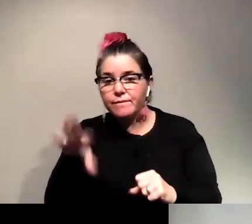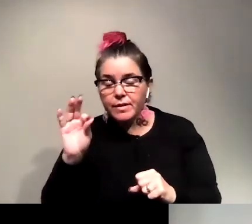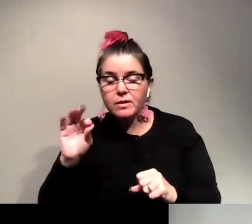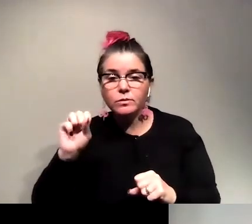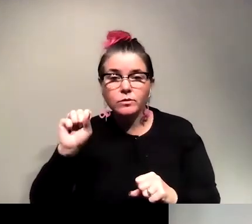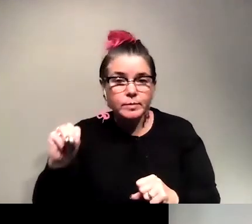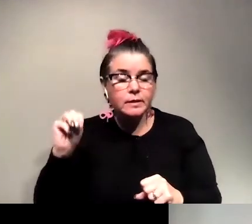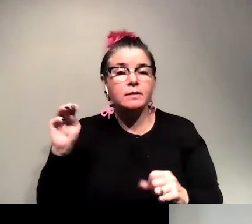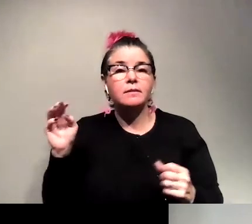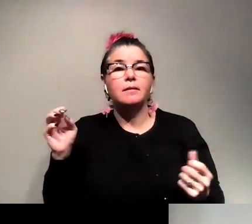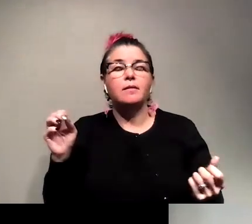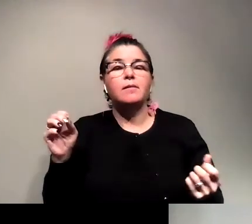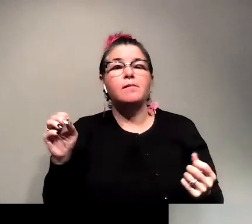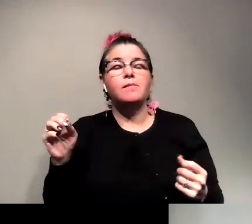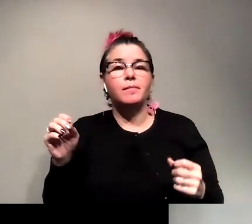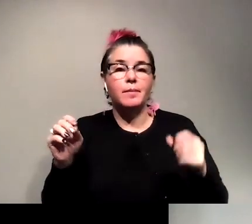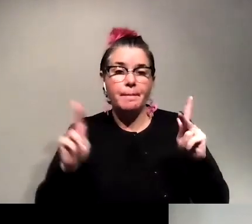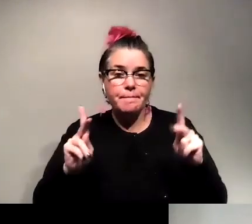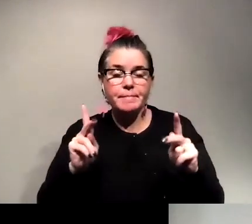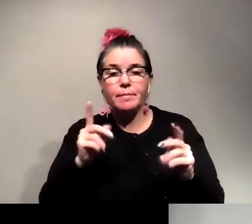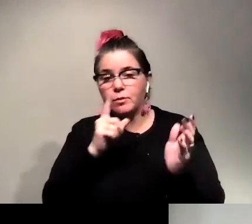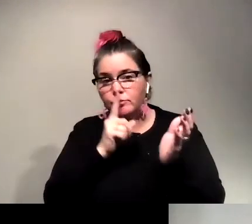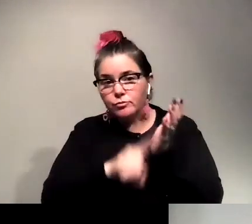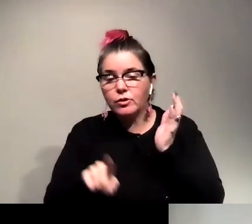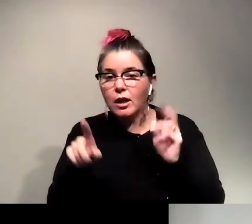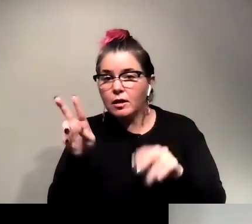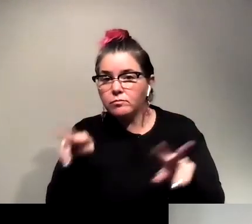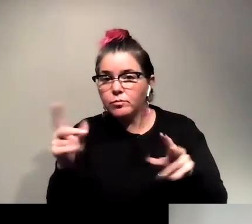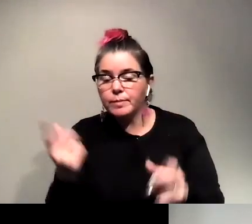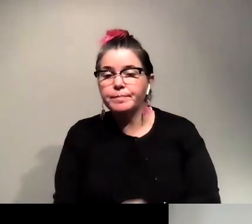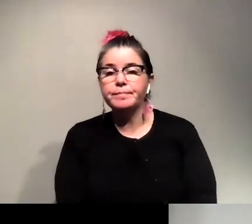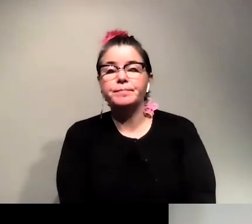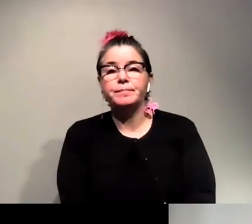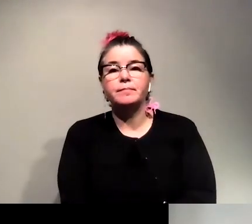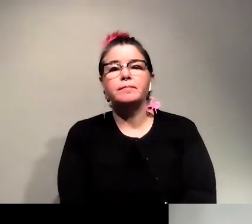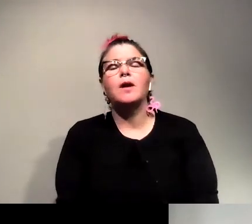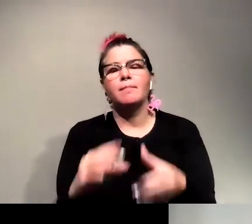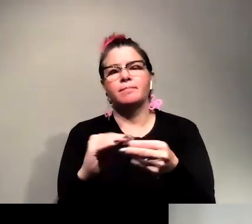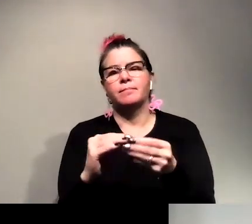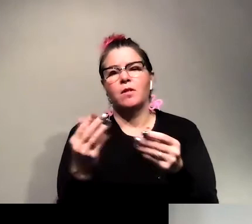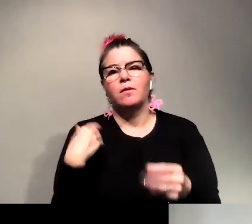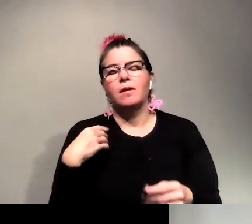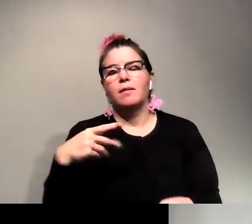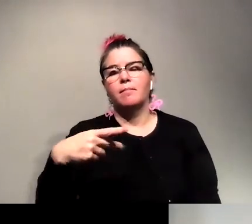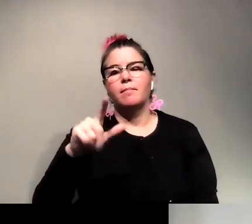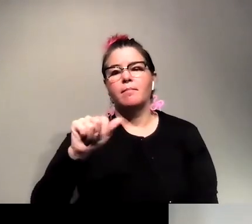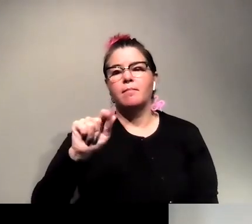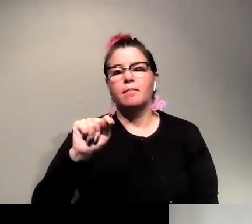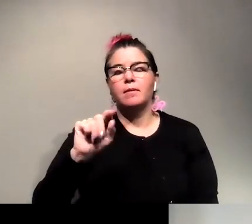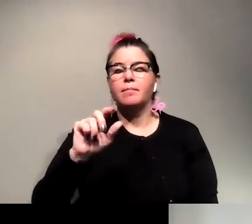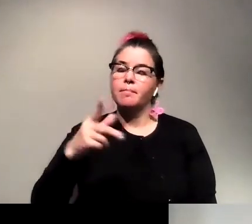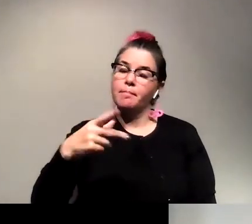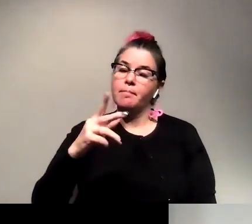media, places that you'd like people to check out, anything like that? Yeah, so I mentioned already, but Plantopia, the podcast from APS,